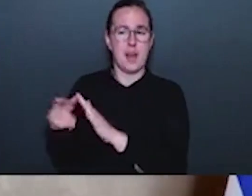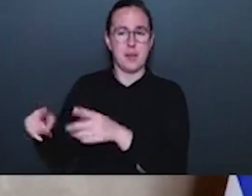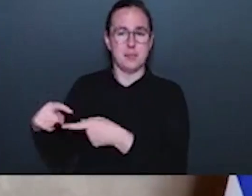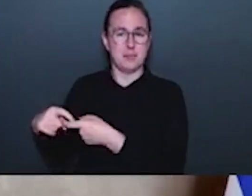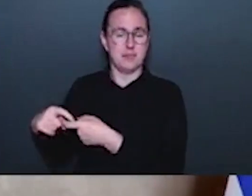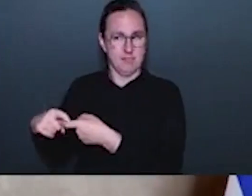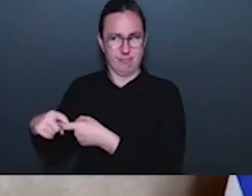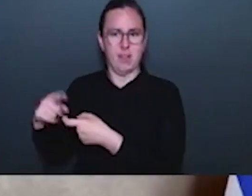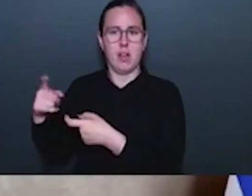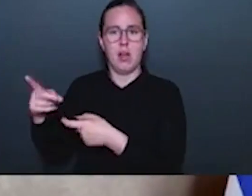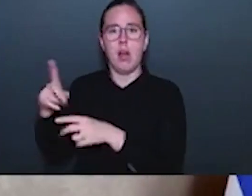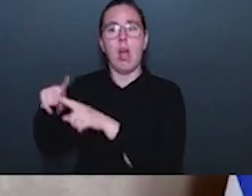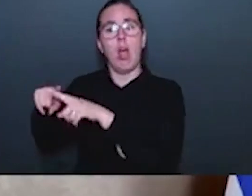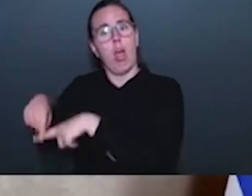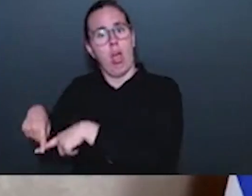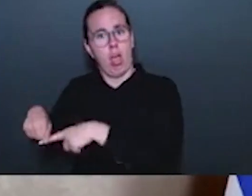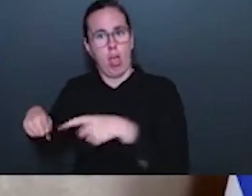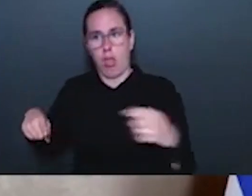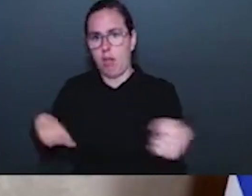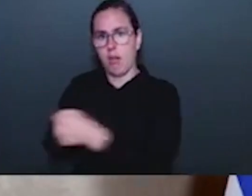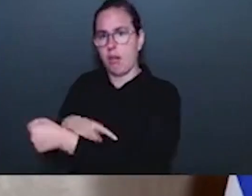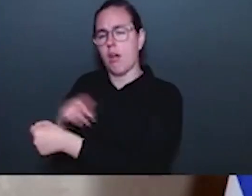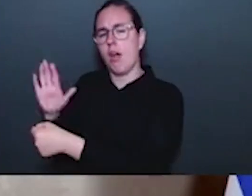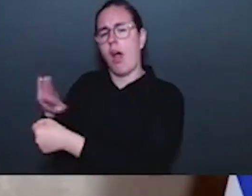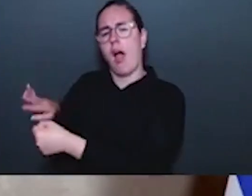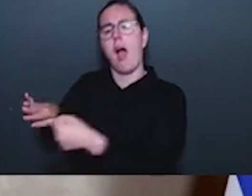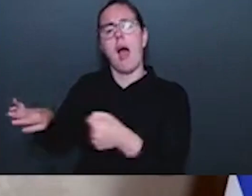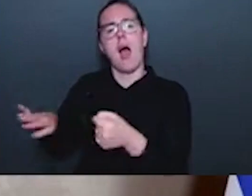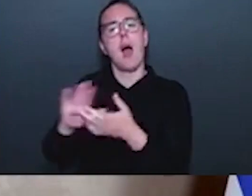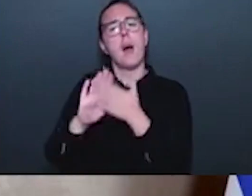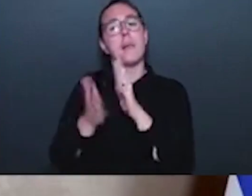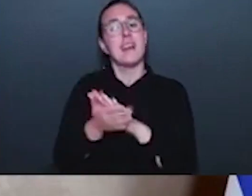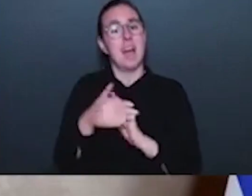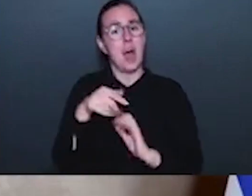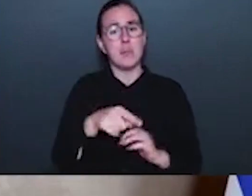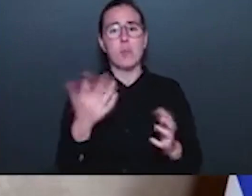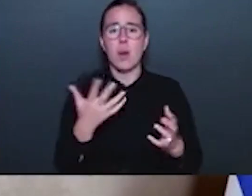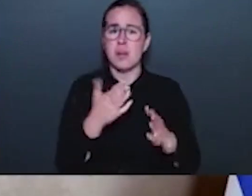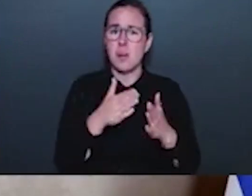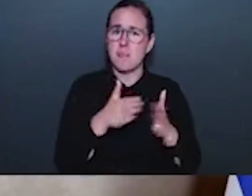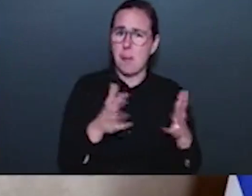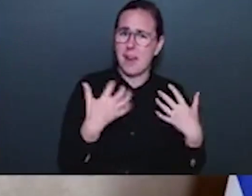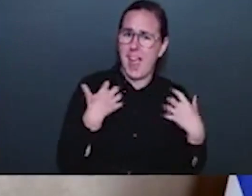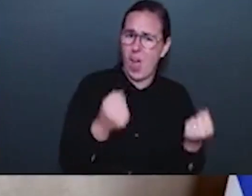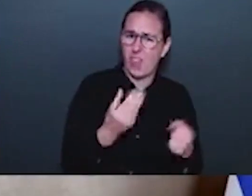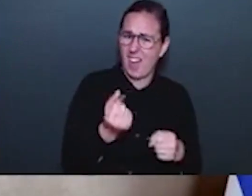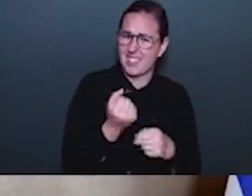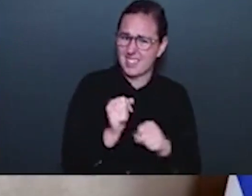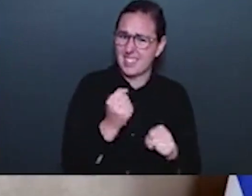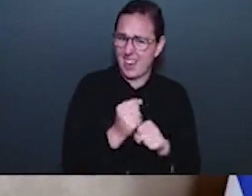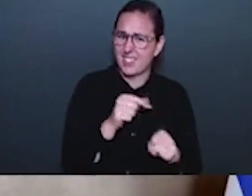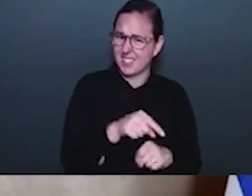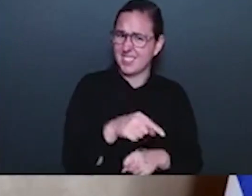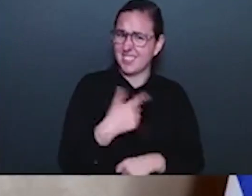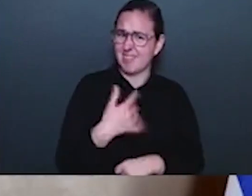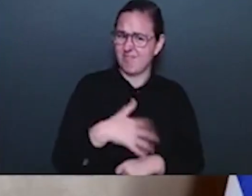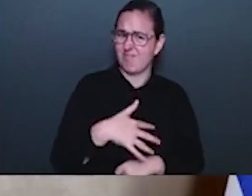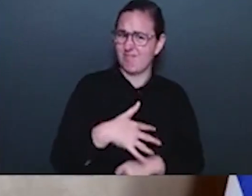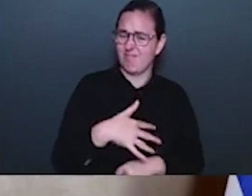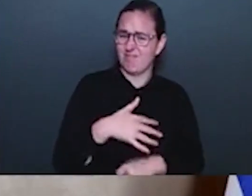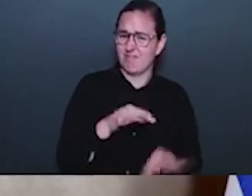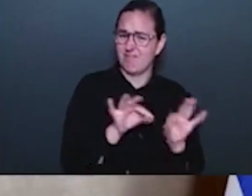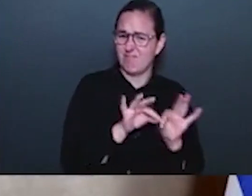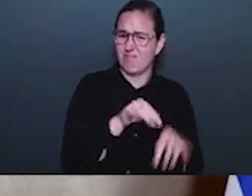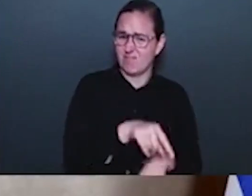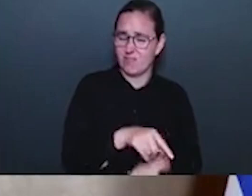address substance use harms. Although we still have a lot to learn about the impacts of decriminalization, it is